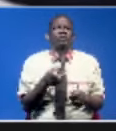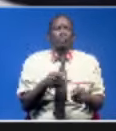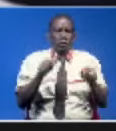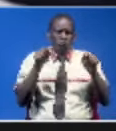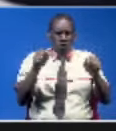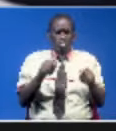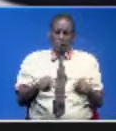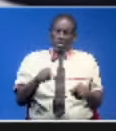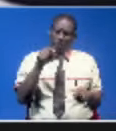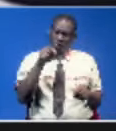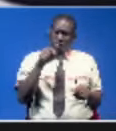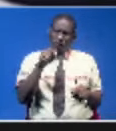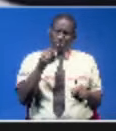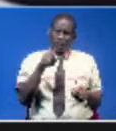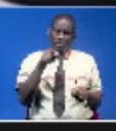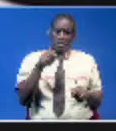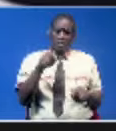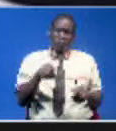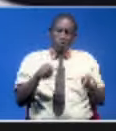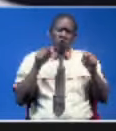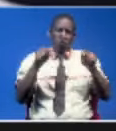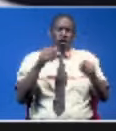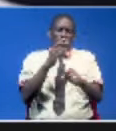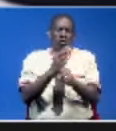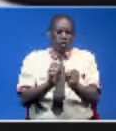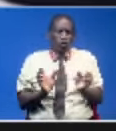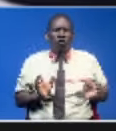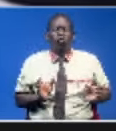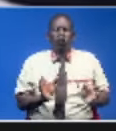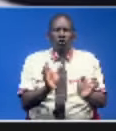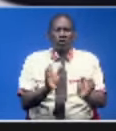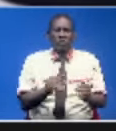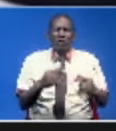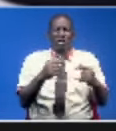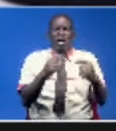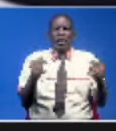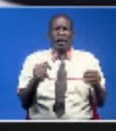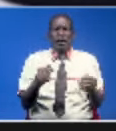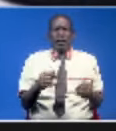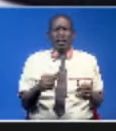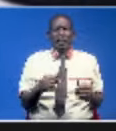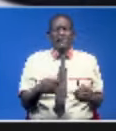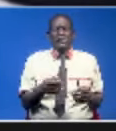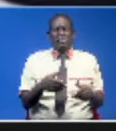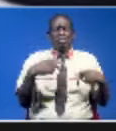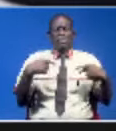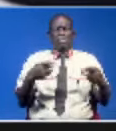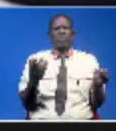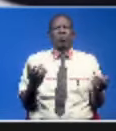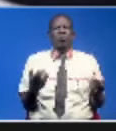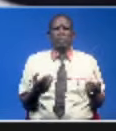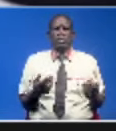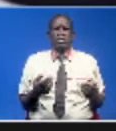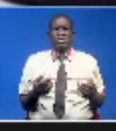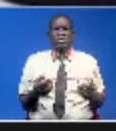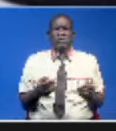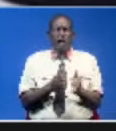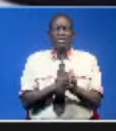this use of force against very innocent people and the loss of